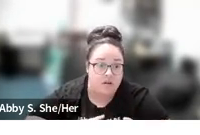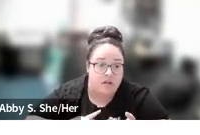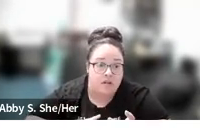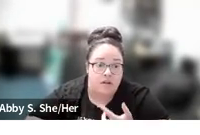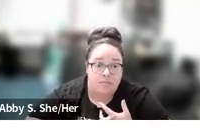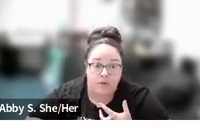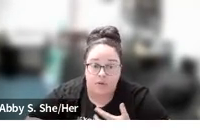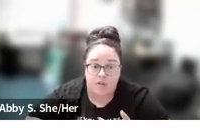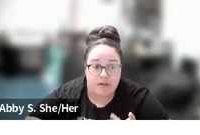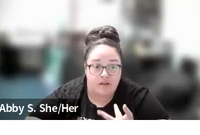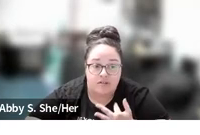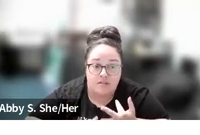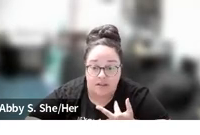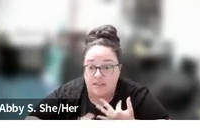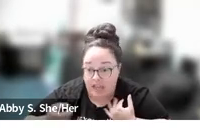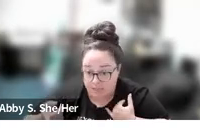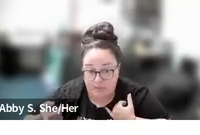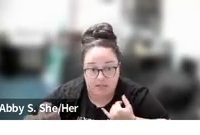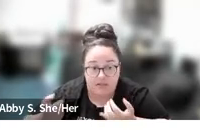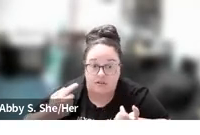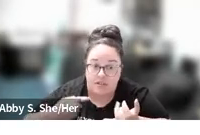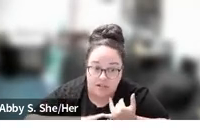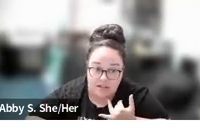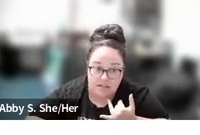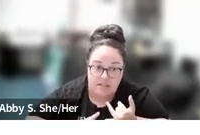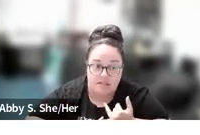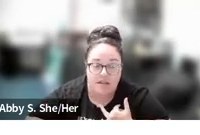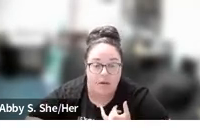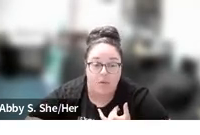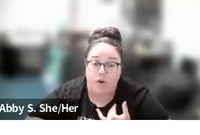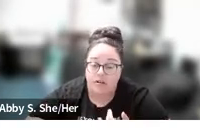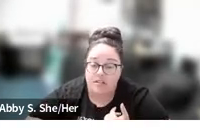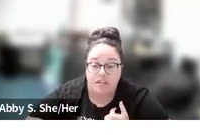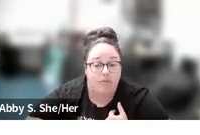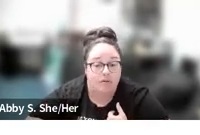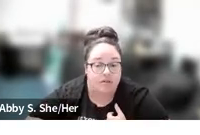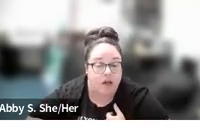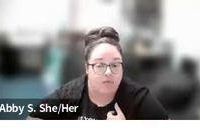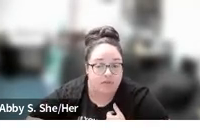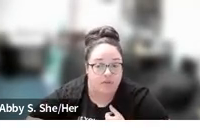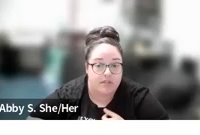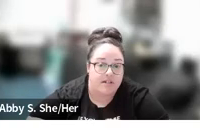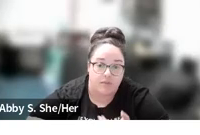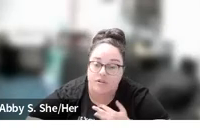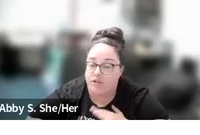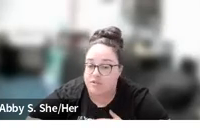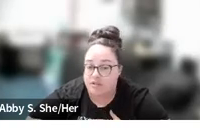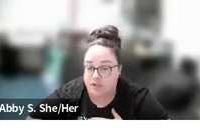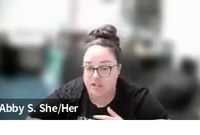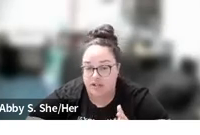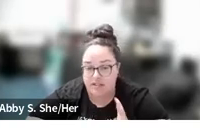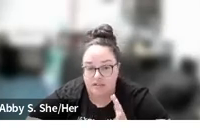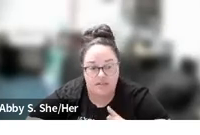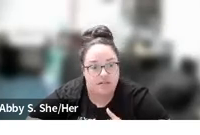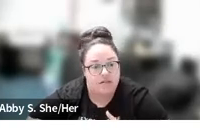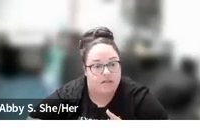or Bluetooth speakers like the Apple Pencil, the styluses, and wireless keyboards are helpful too, especially when you're using